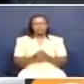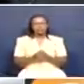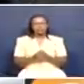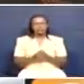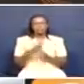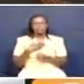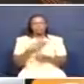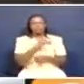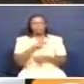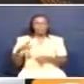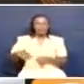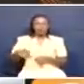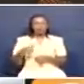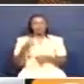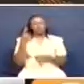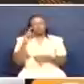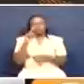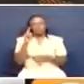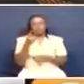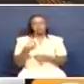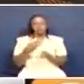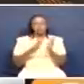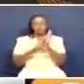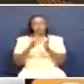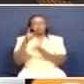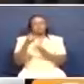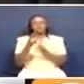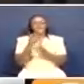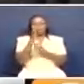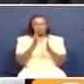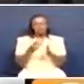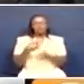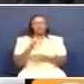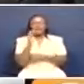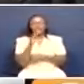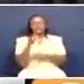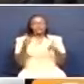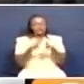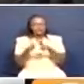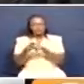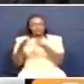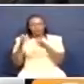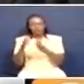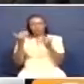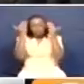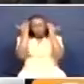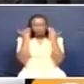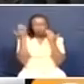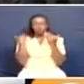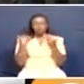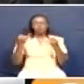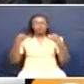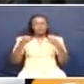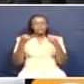My lords, on behalf of the first respondent, I submit that in the same manner that the court had gone out of its way to keep its